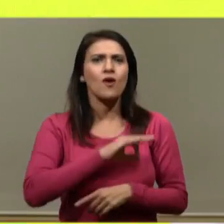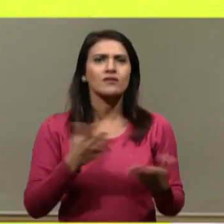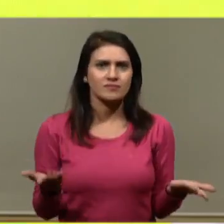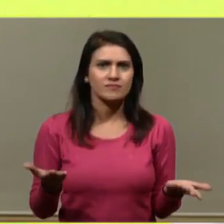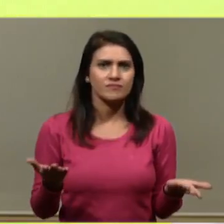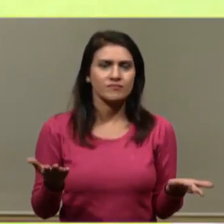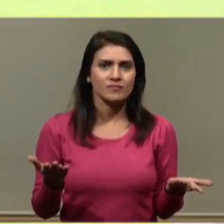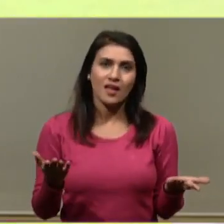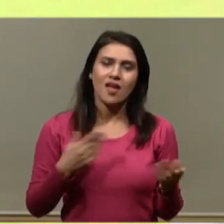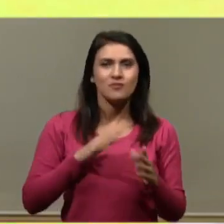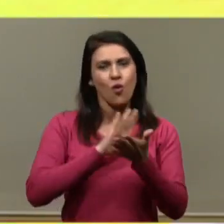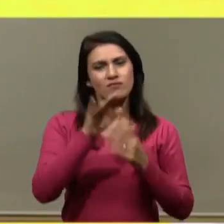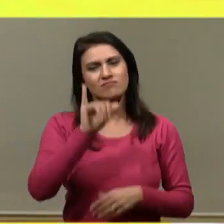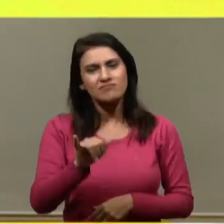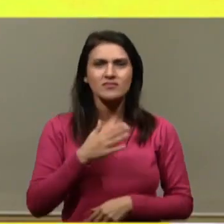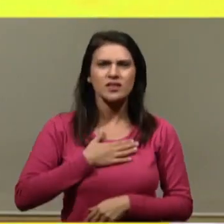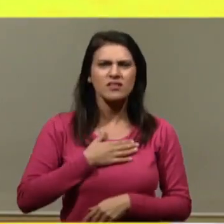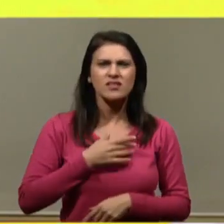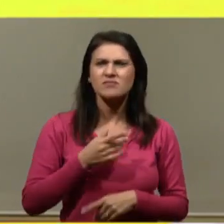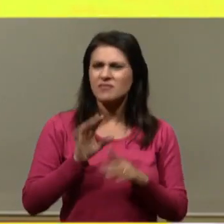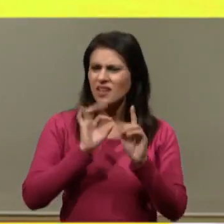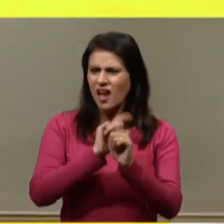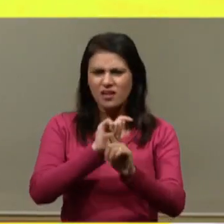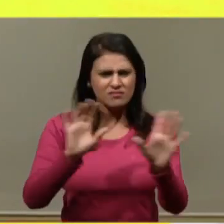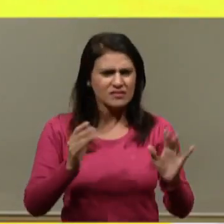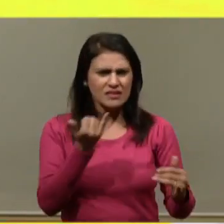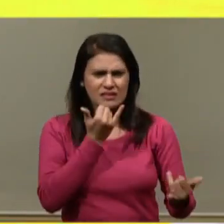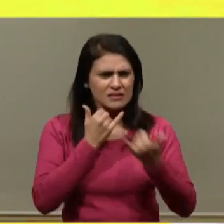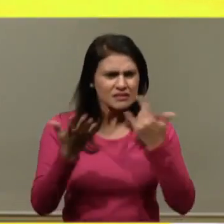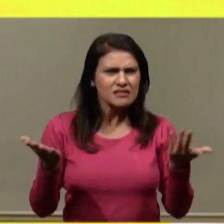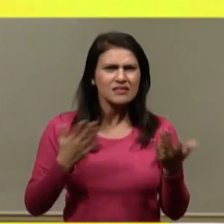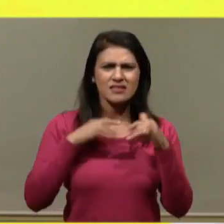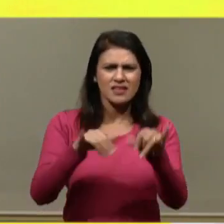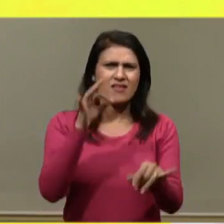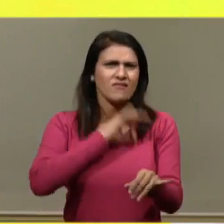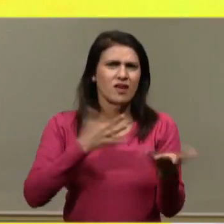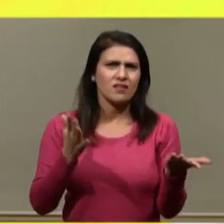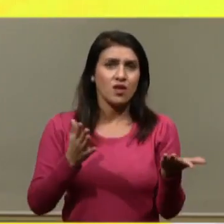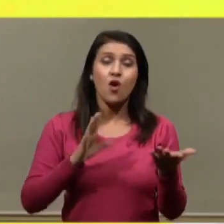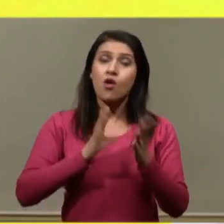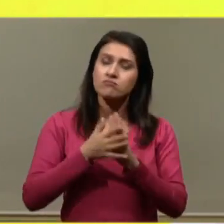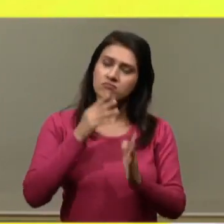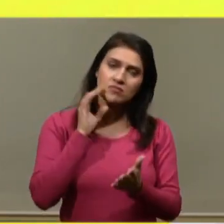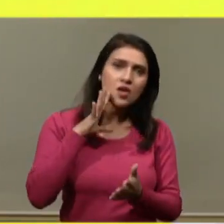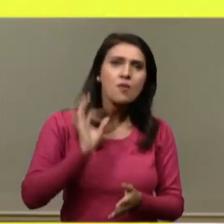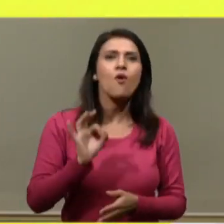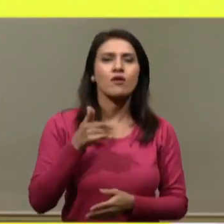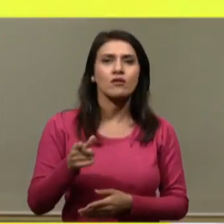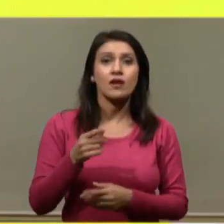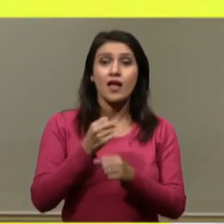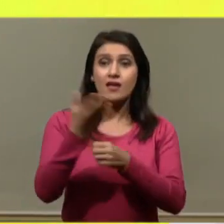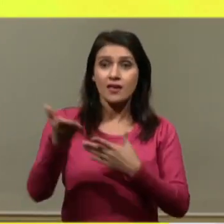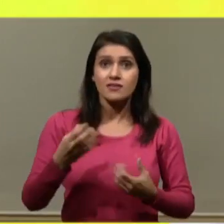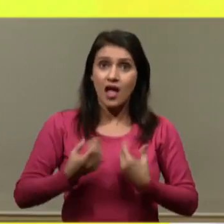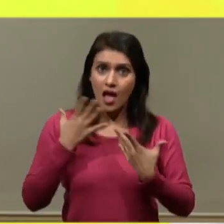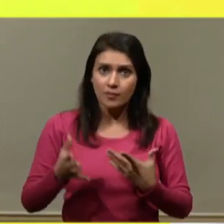doesn't receive service from a well-trained person? That is what his expectation is. So we have been able to build a model around it, a lot of focus